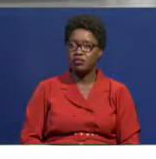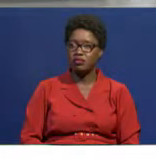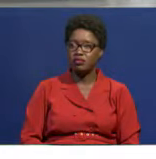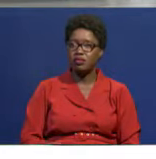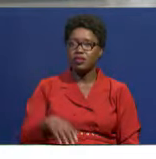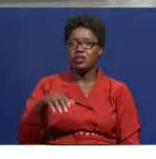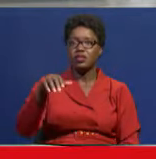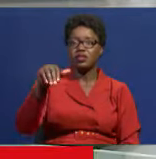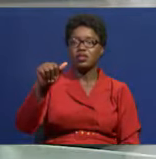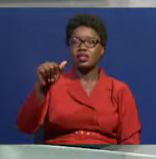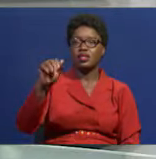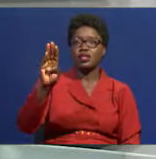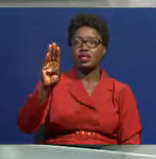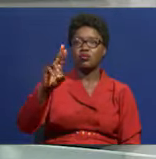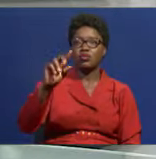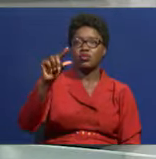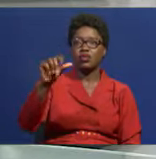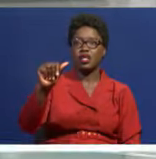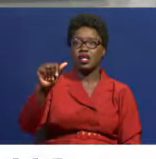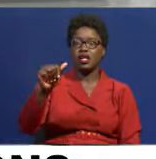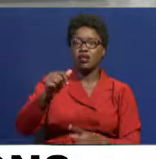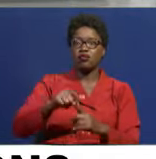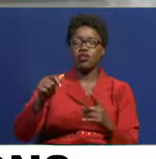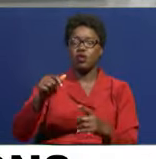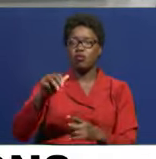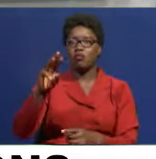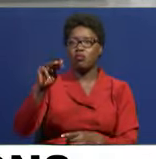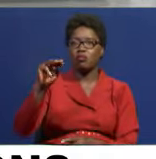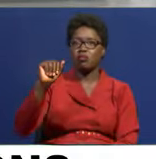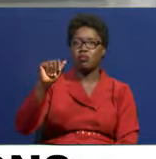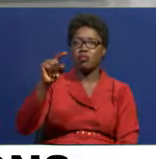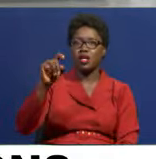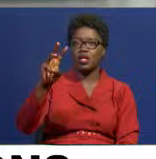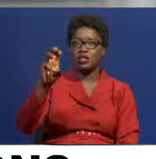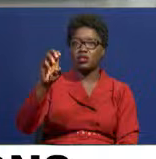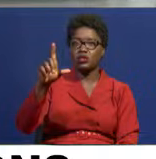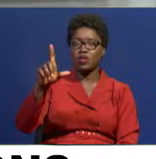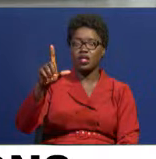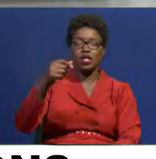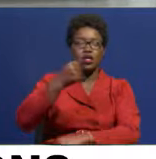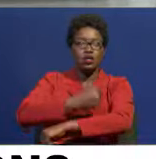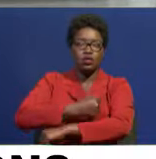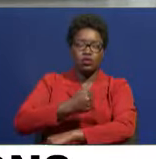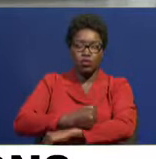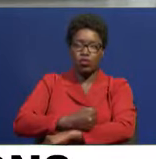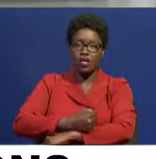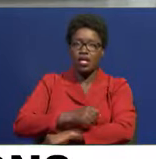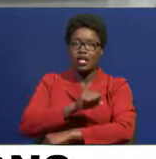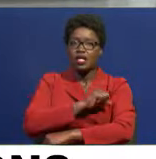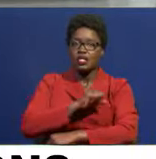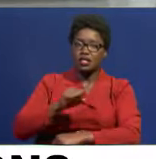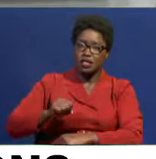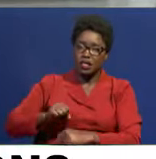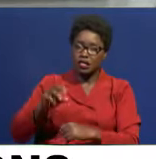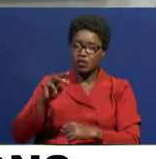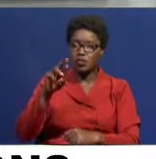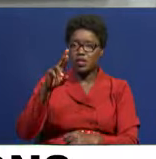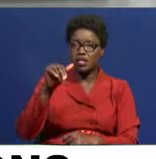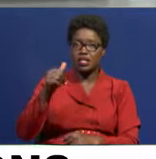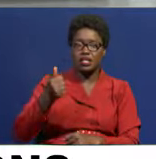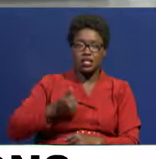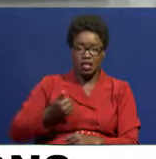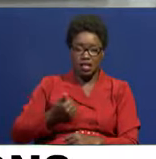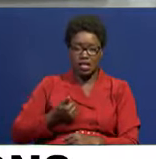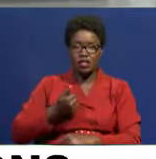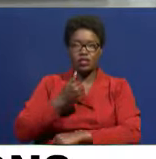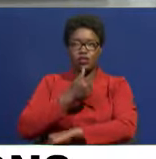Abuga Lemuel from Maxwell Preparatory School, Susan Lenoy from St. Mary's Girls Primary School, and Nyene